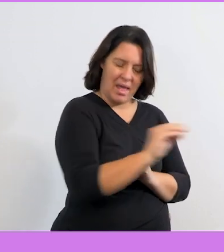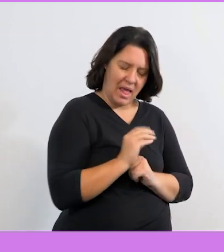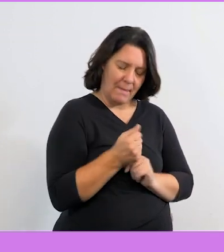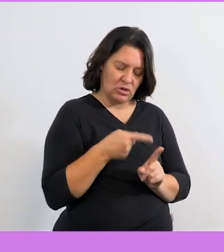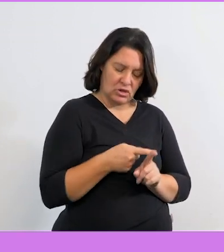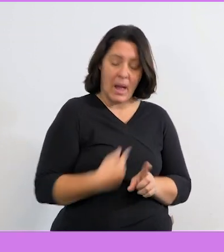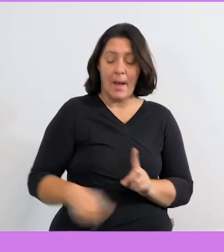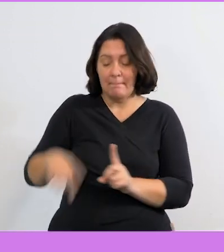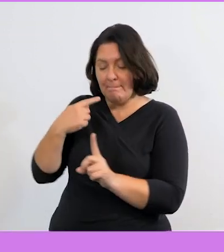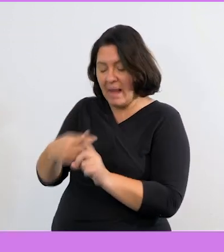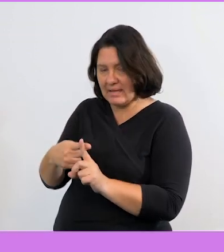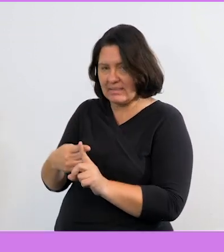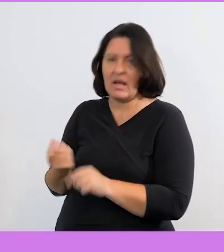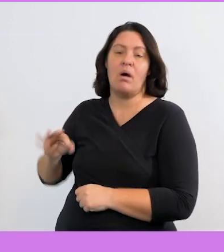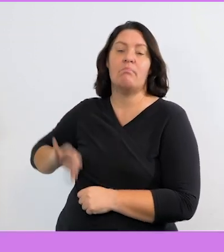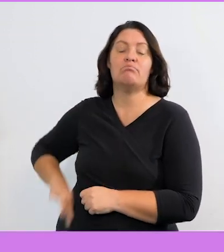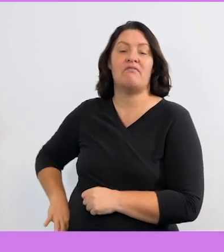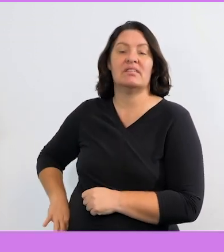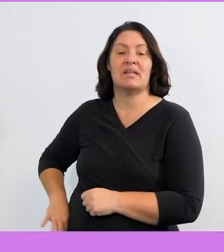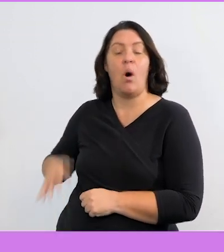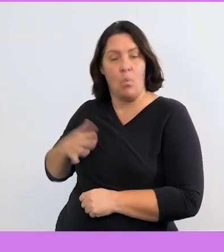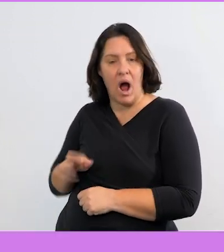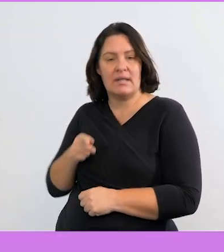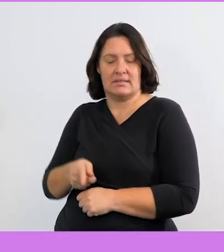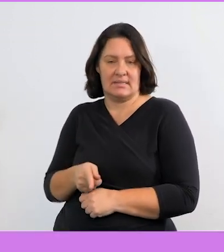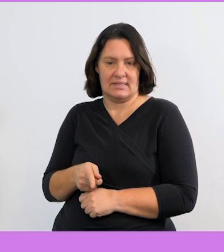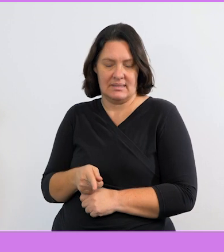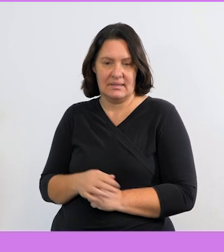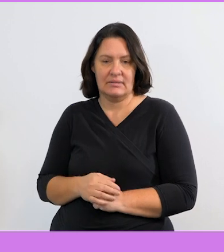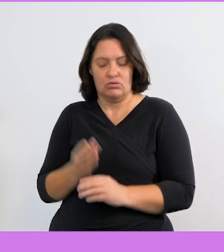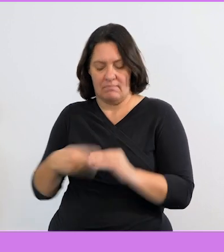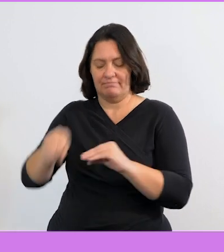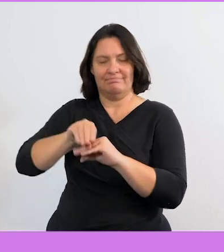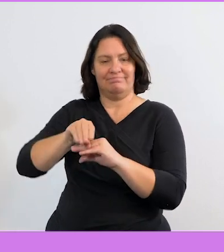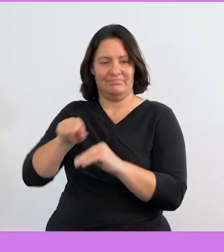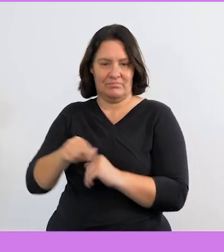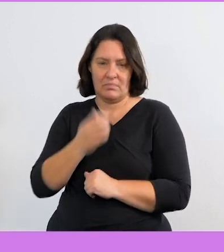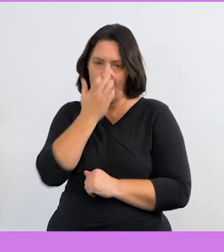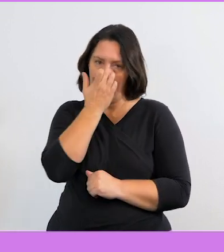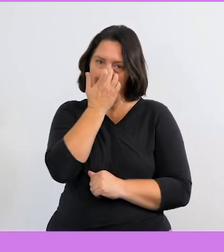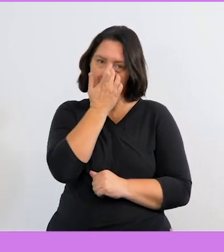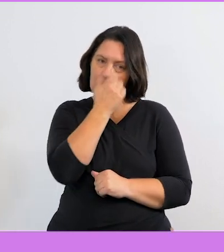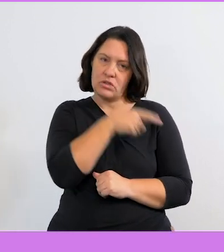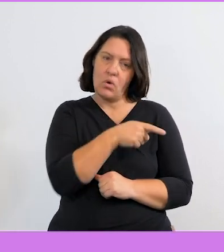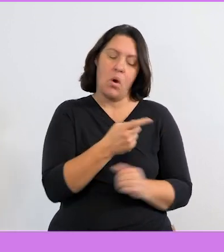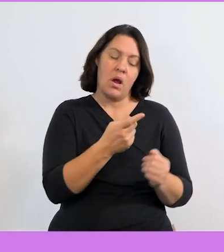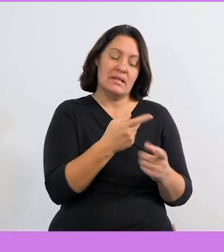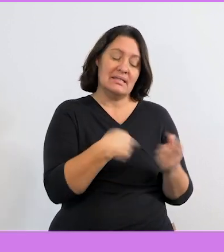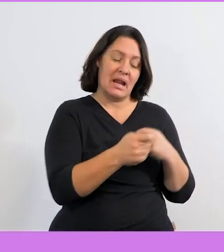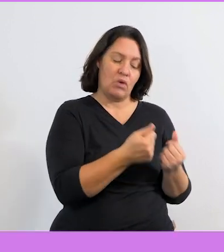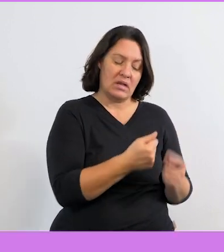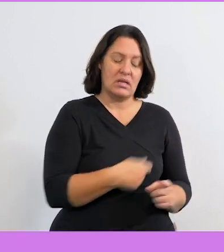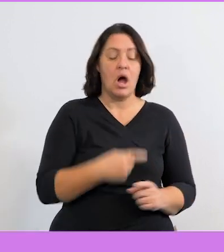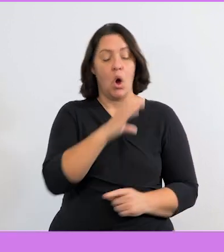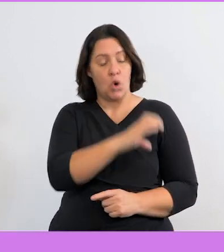plus the profit that I would like to make on this item. So remember, selling price equals cost